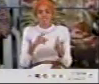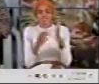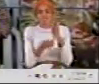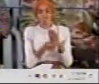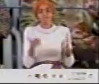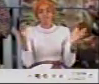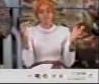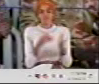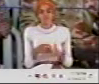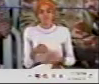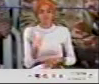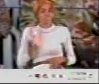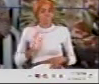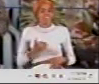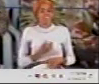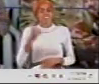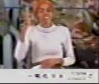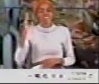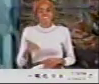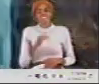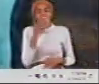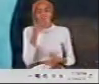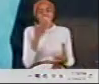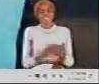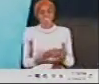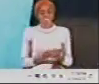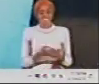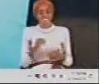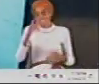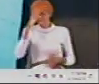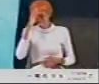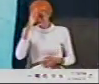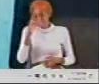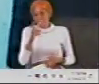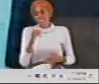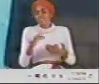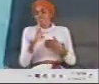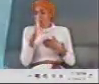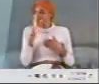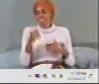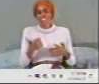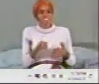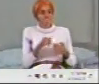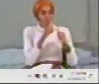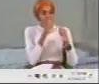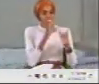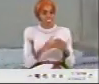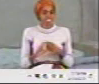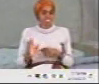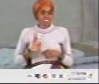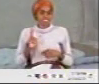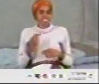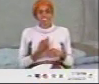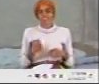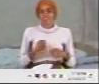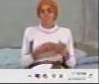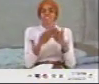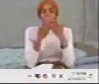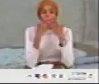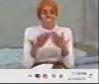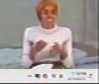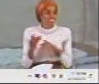our lord is good daddy you have been a blessing to us we are thanking you for